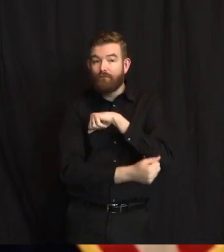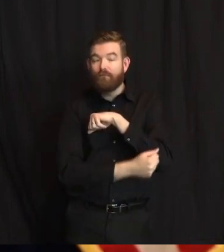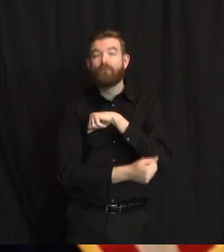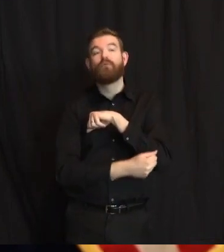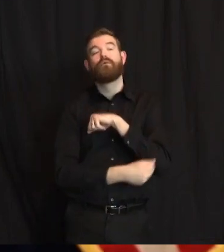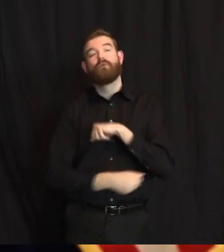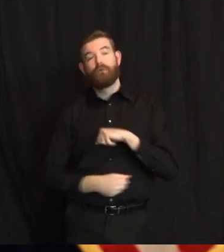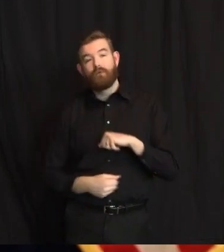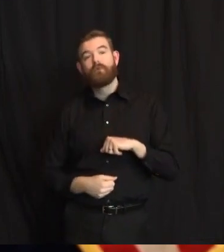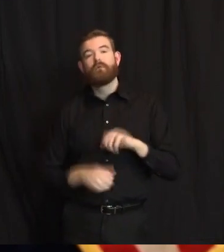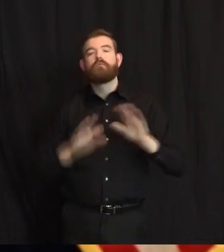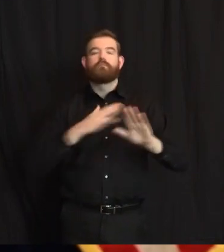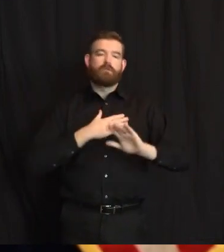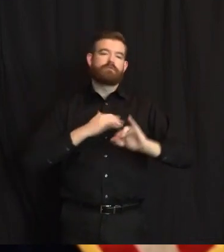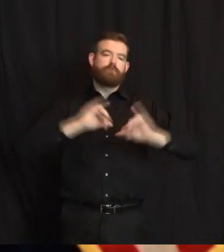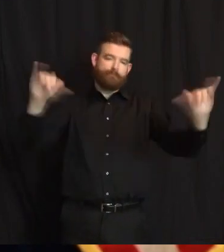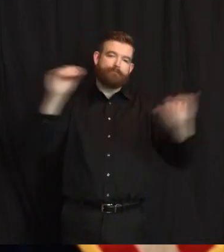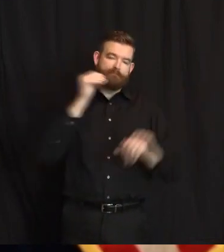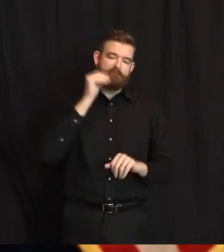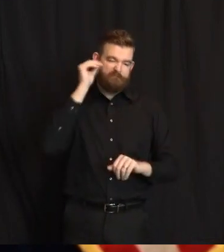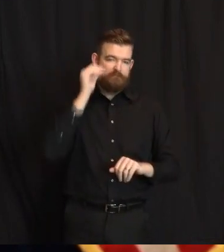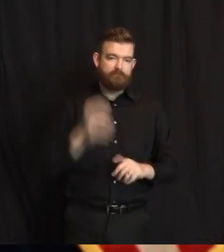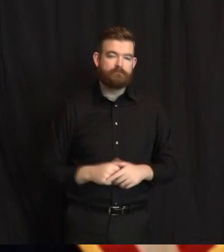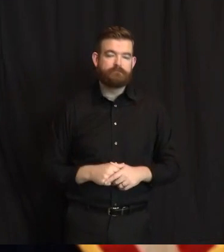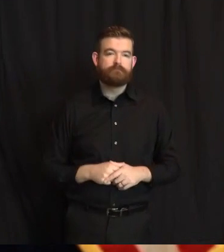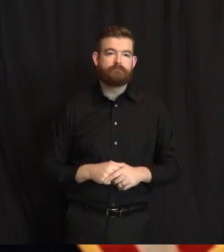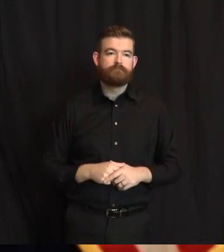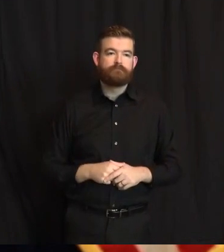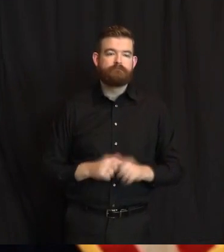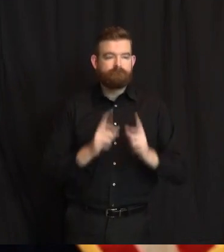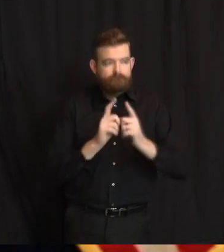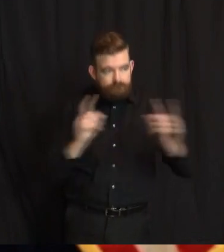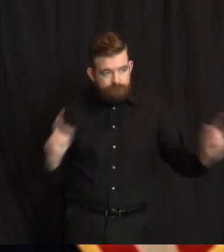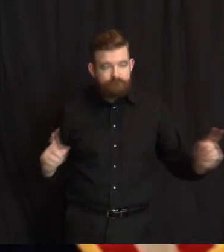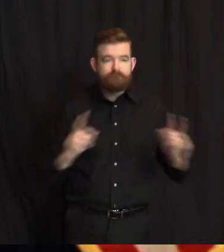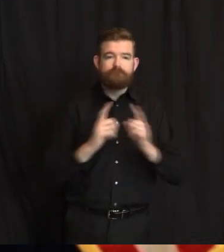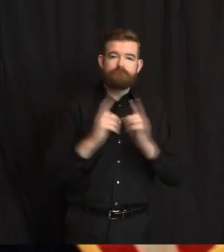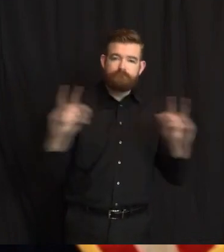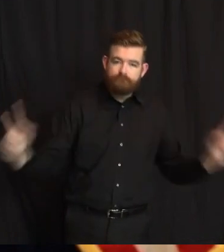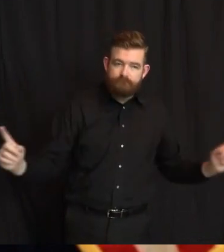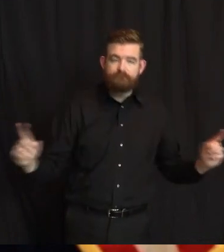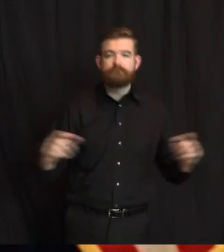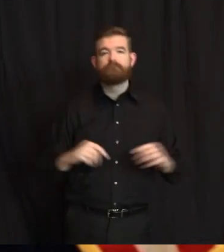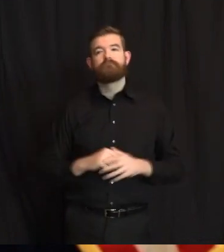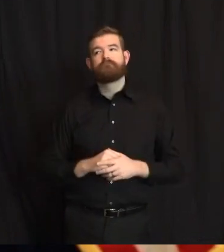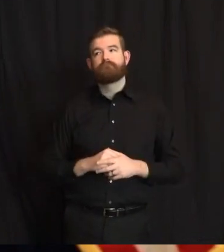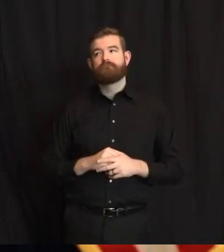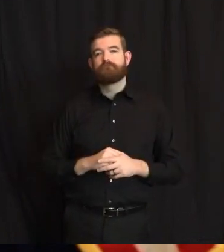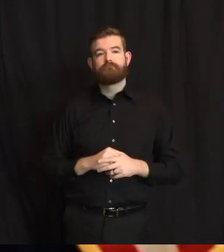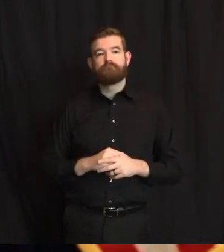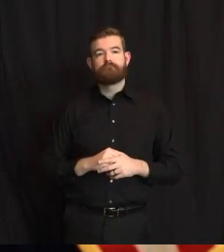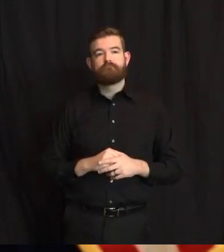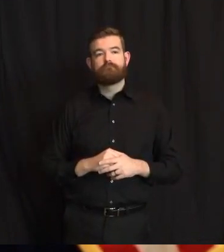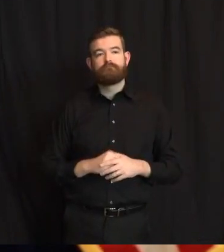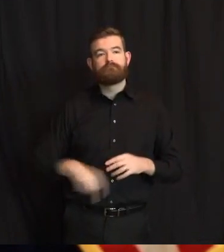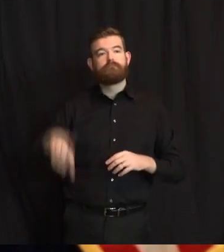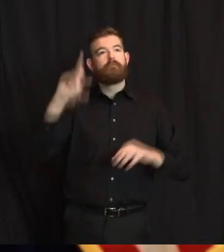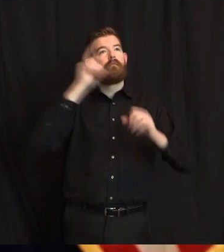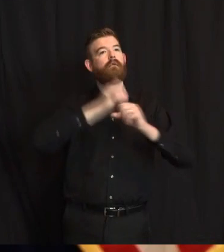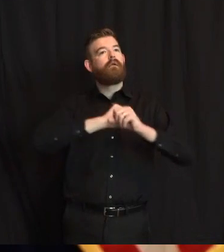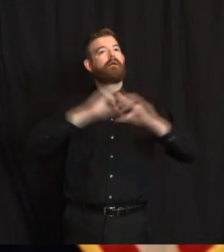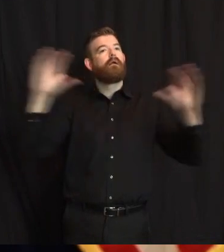stay home. Please keep your distance from others. Please have those memories of what it was in the past, and know we will,